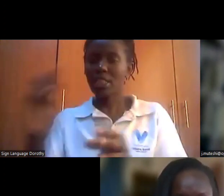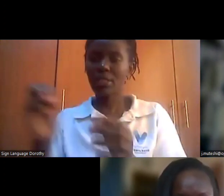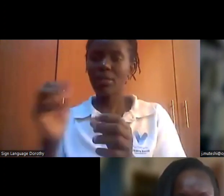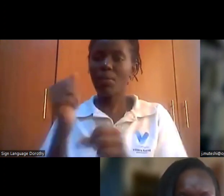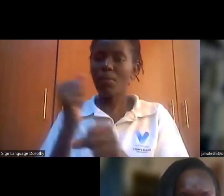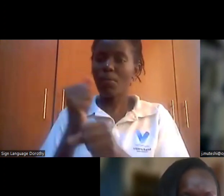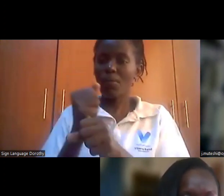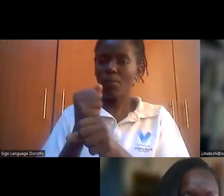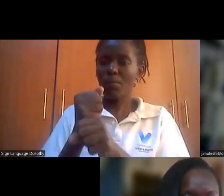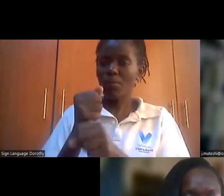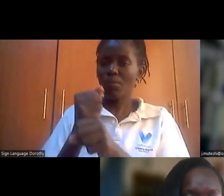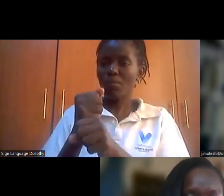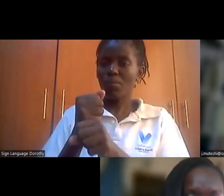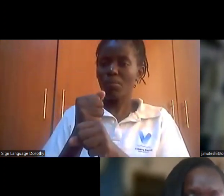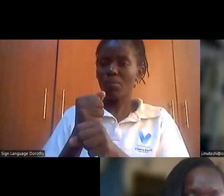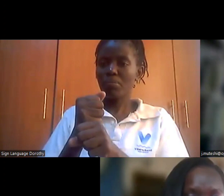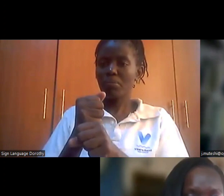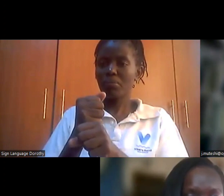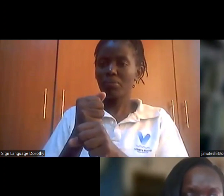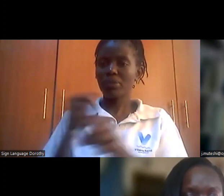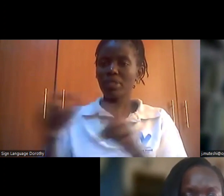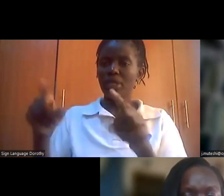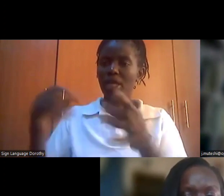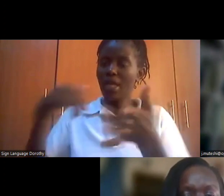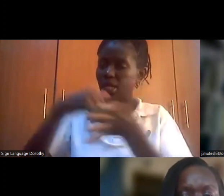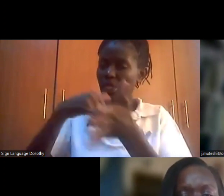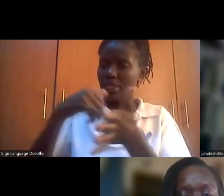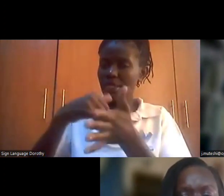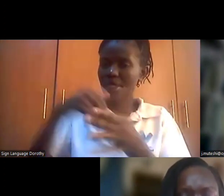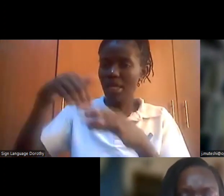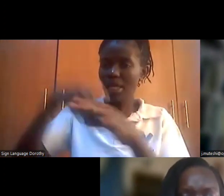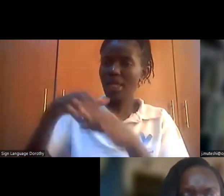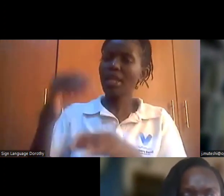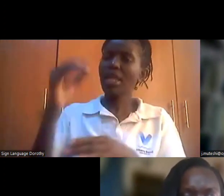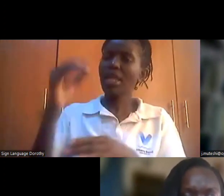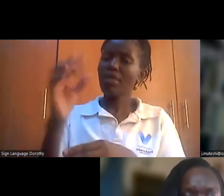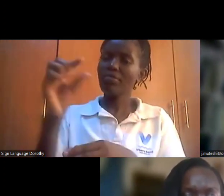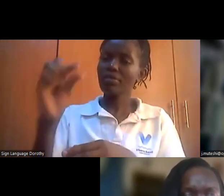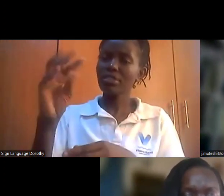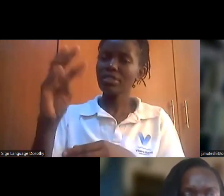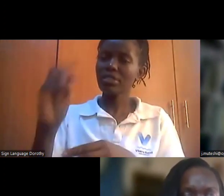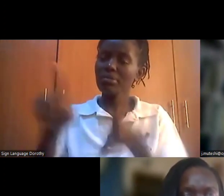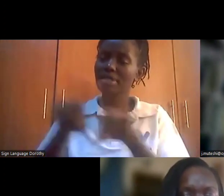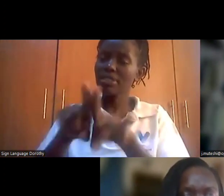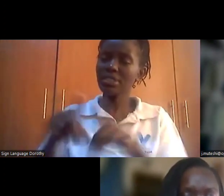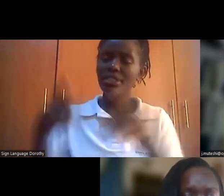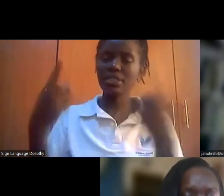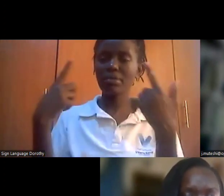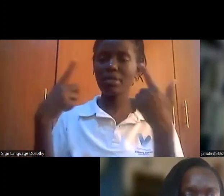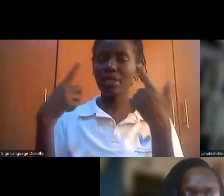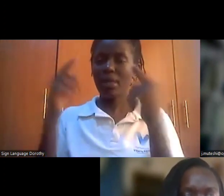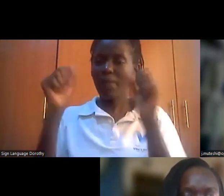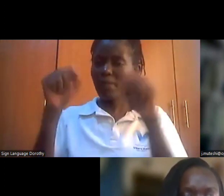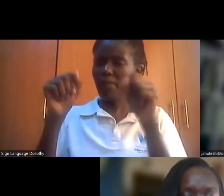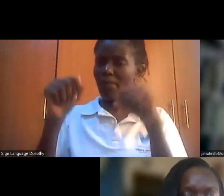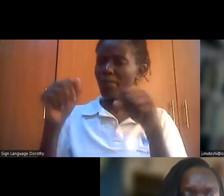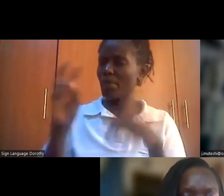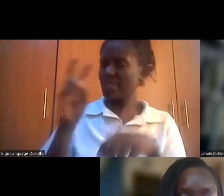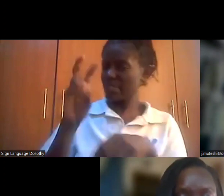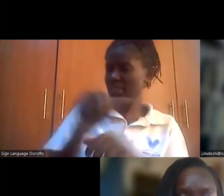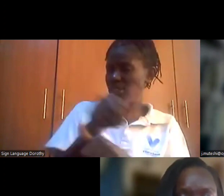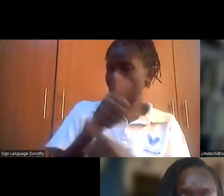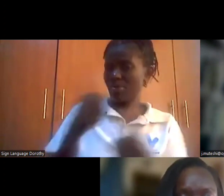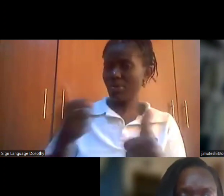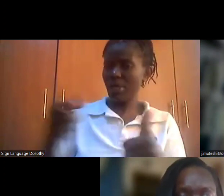FGM, and also the traditional cutter, and we are seeing an increasing role of healthcare workers performing